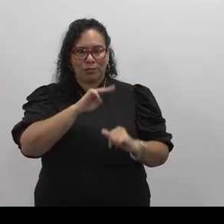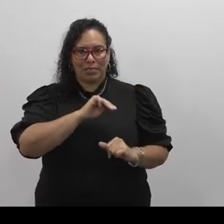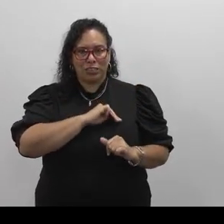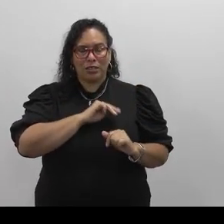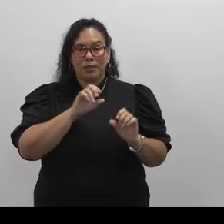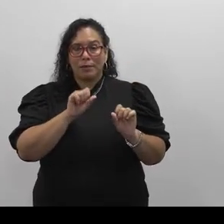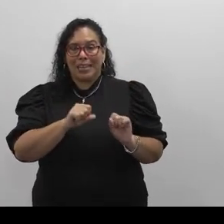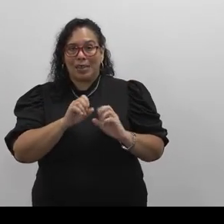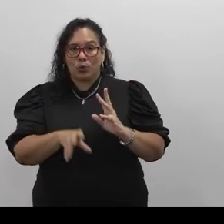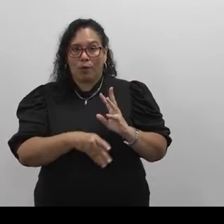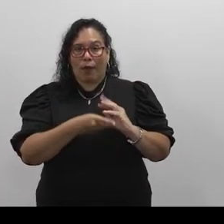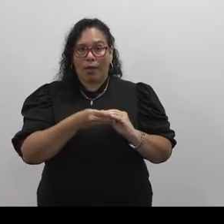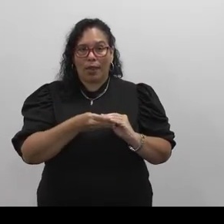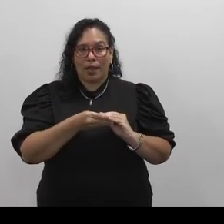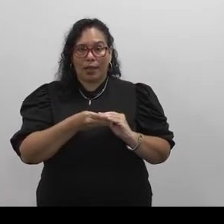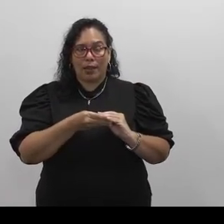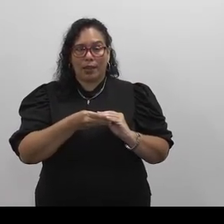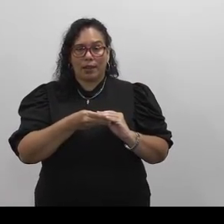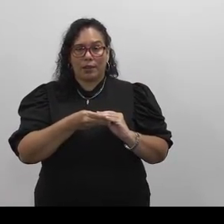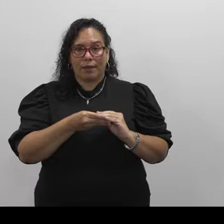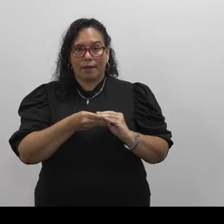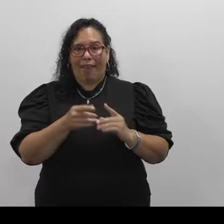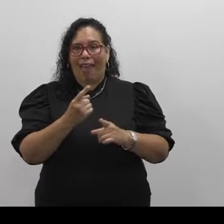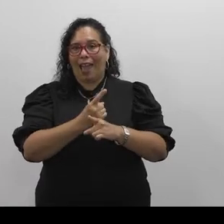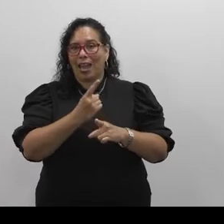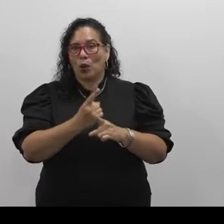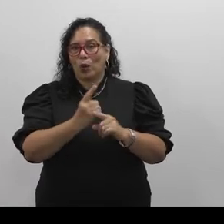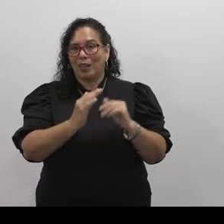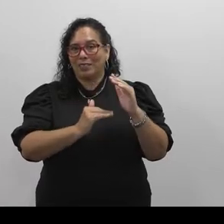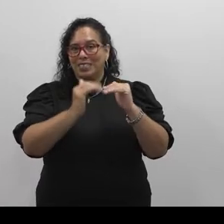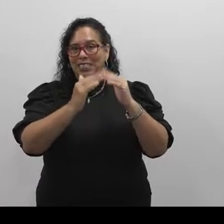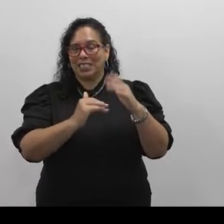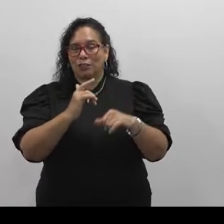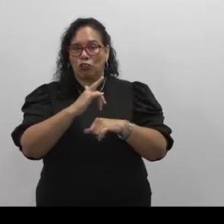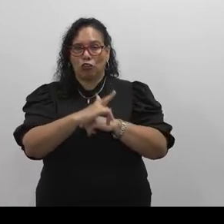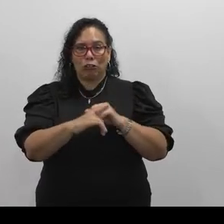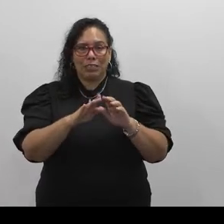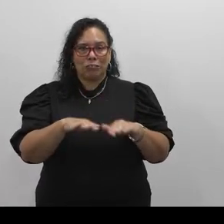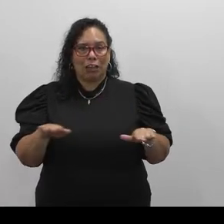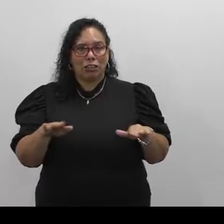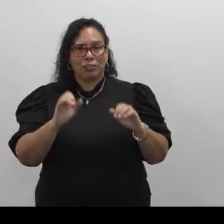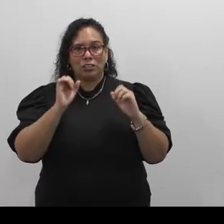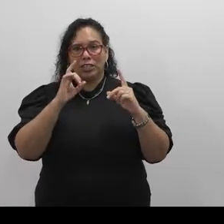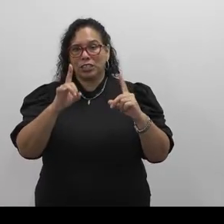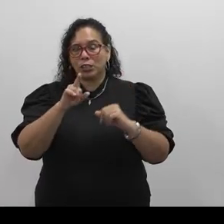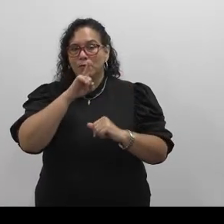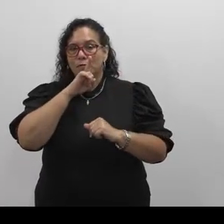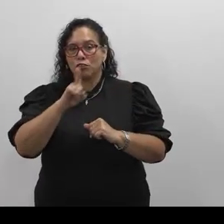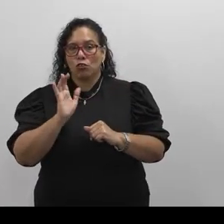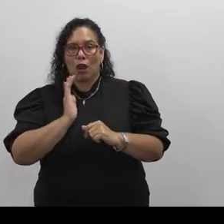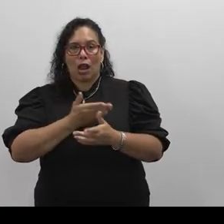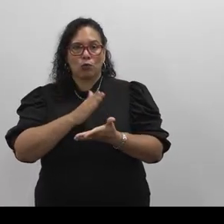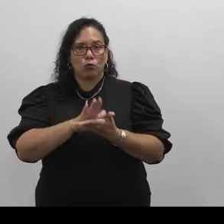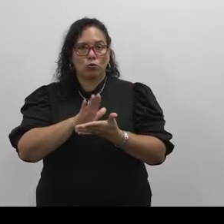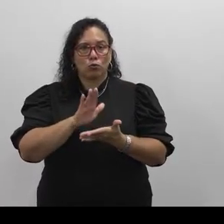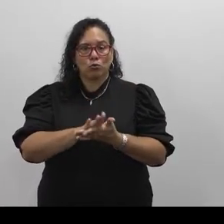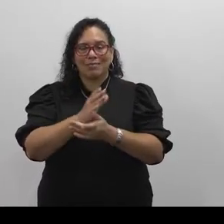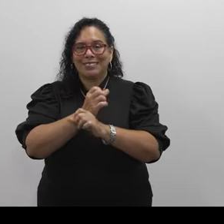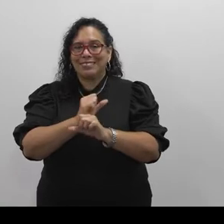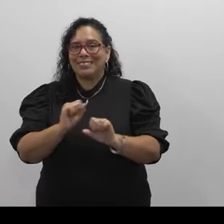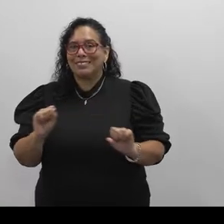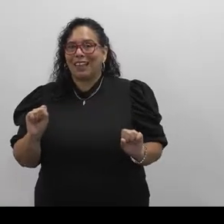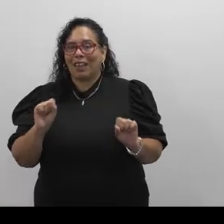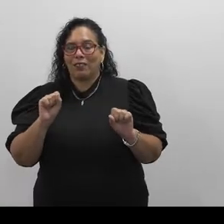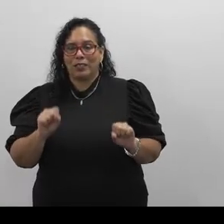in the adequate facilities we need for early childhood education, making sure that our campuses are as absolutely safe as